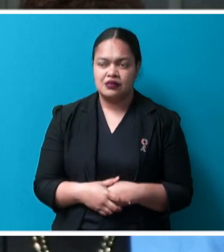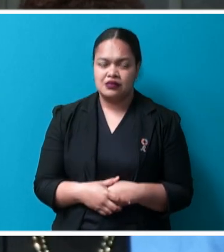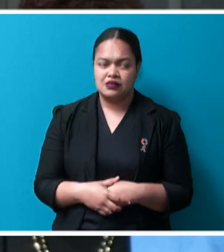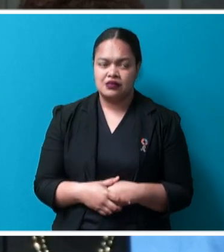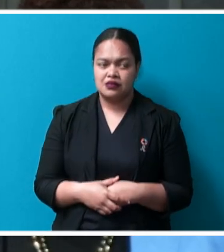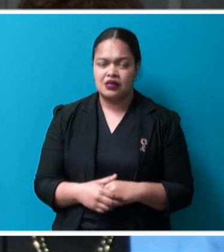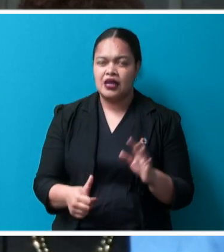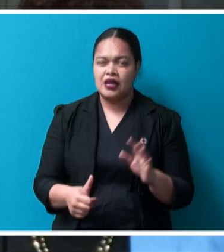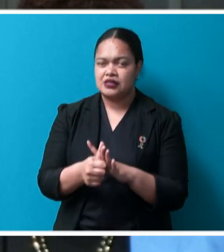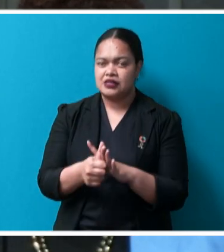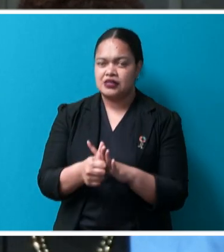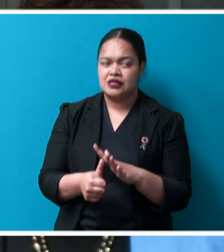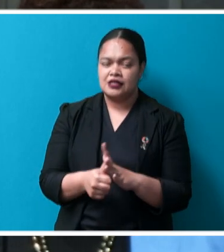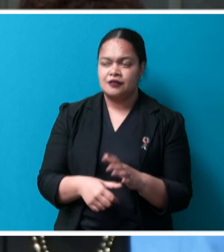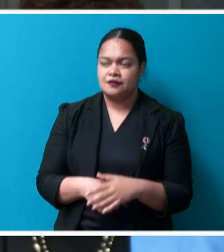accessing